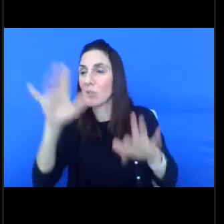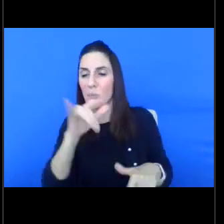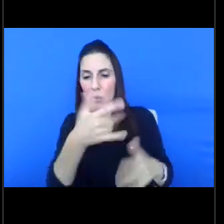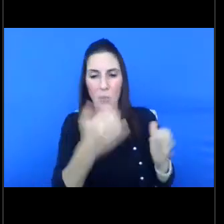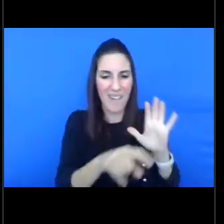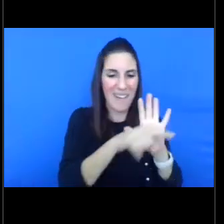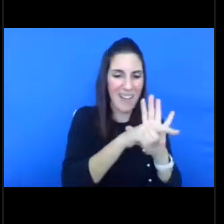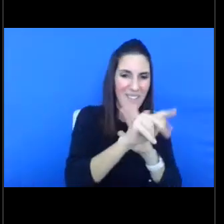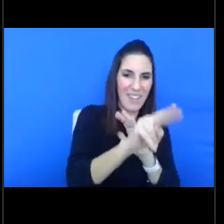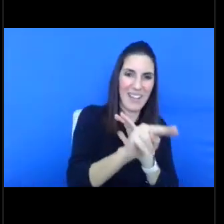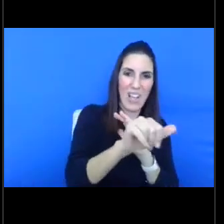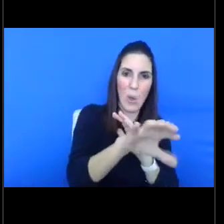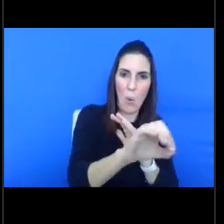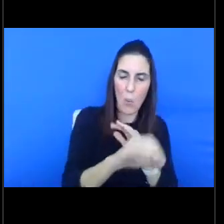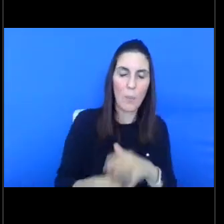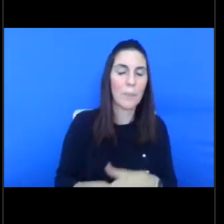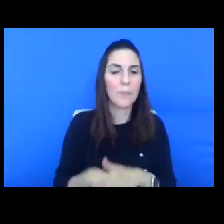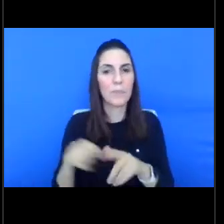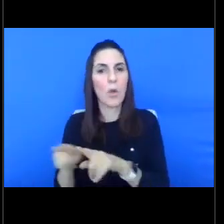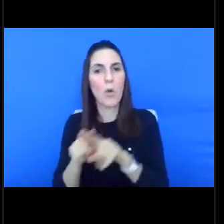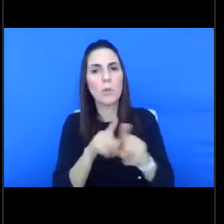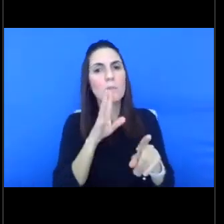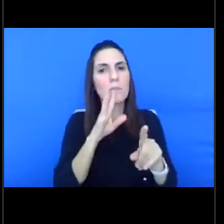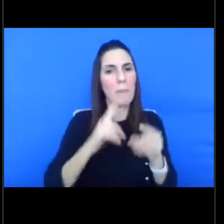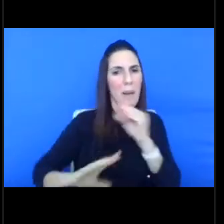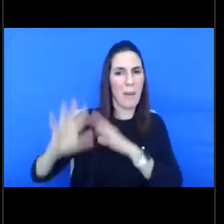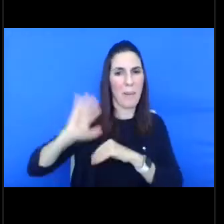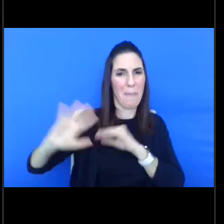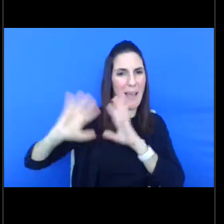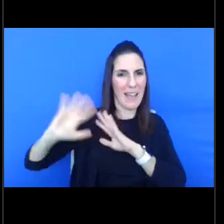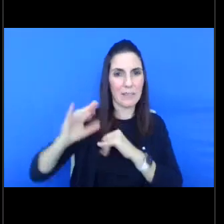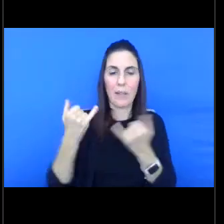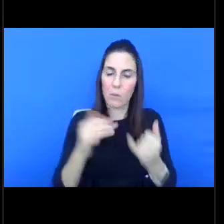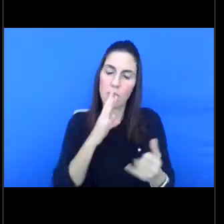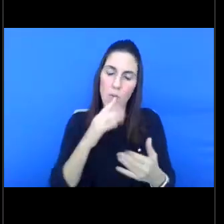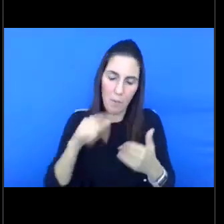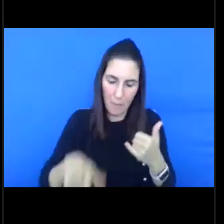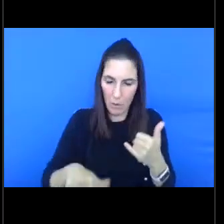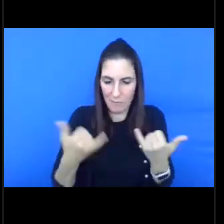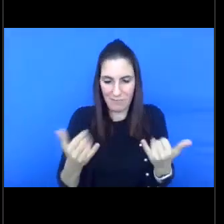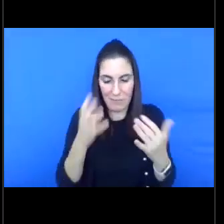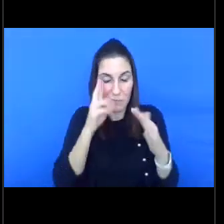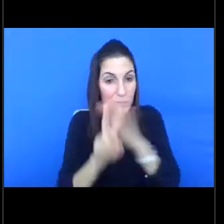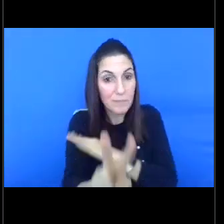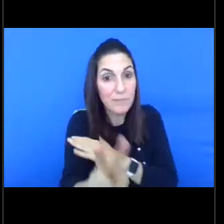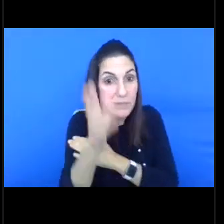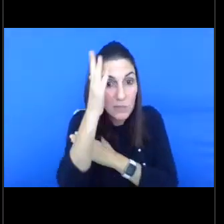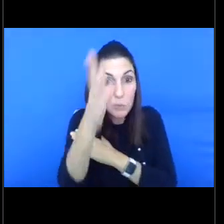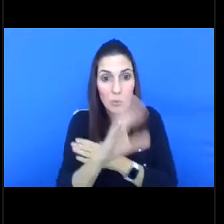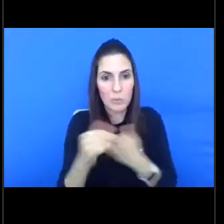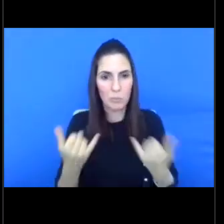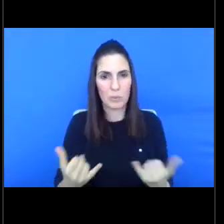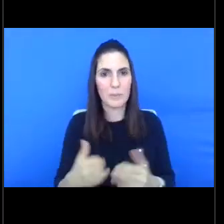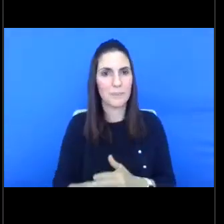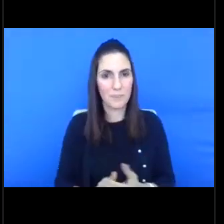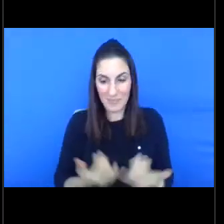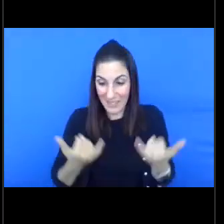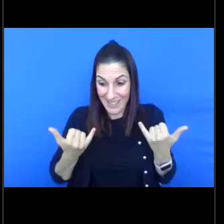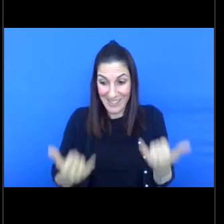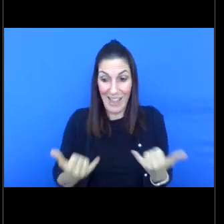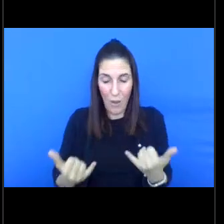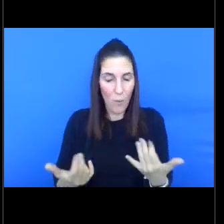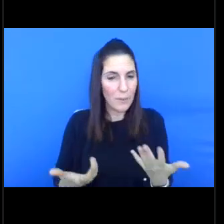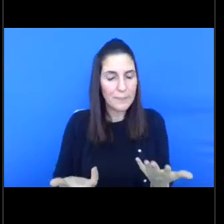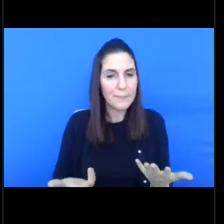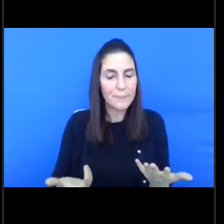Now, we've talked about the past. Let's talk about the present. So where we're at going